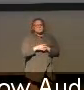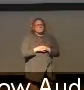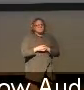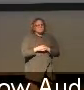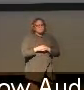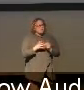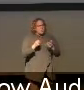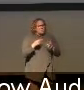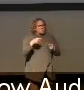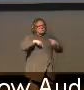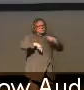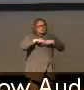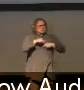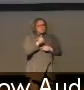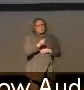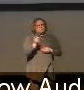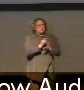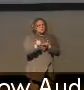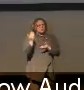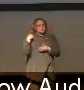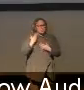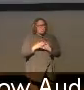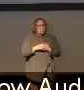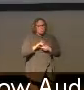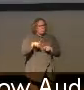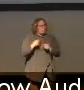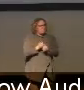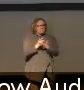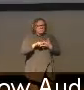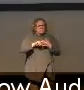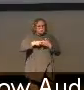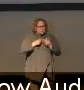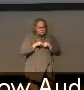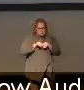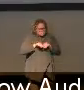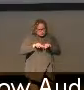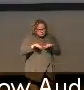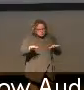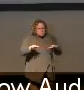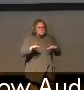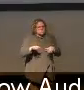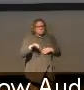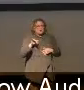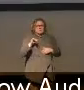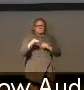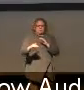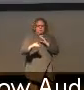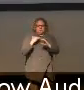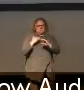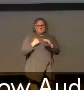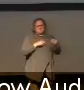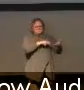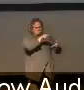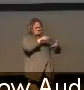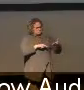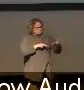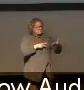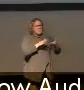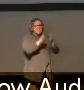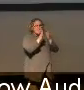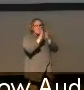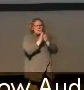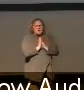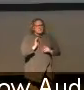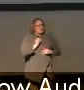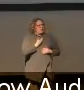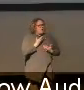to the early days of this pandemic. At that time, I received an email from members of the command center asking for our hospitalists